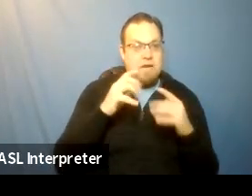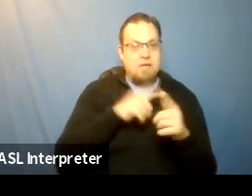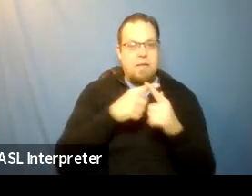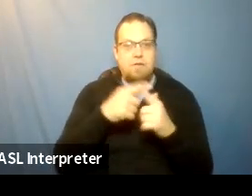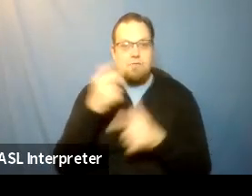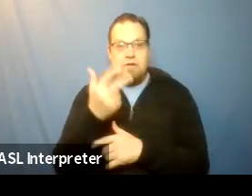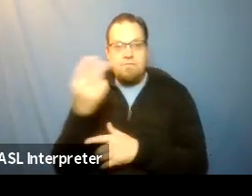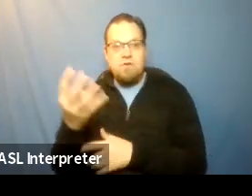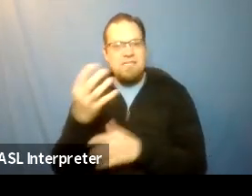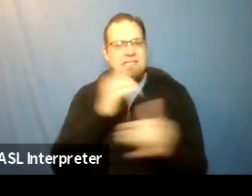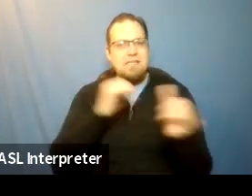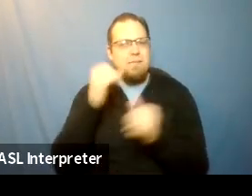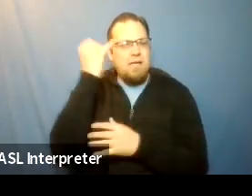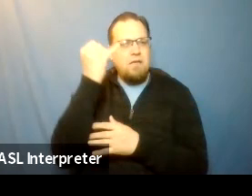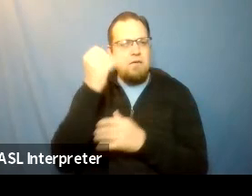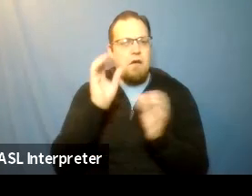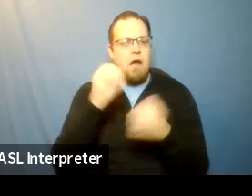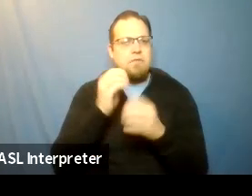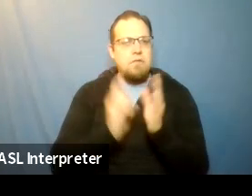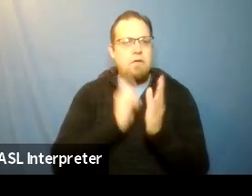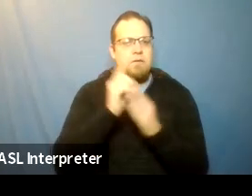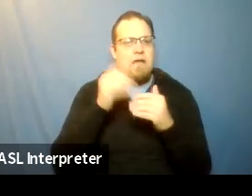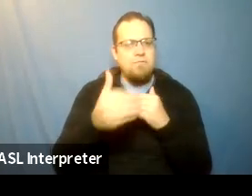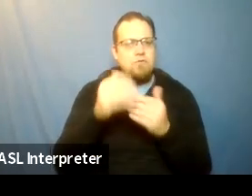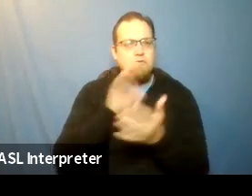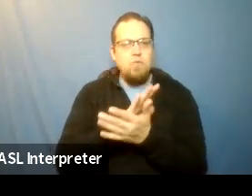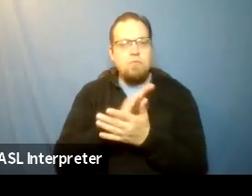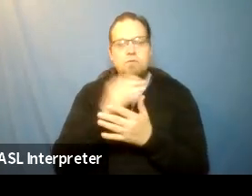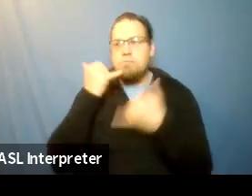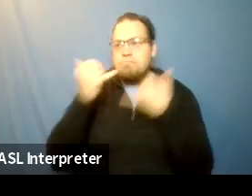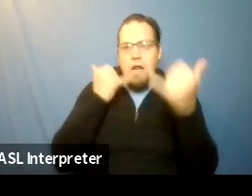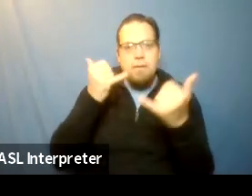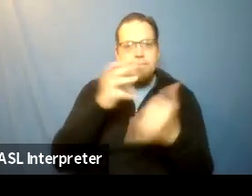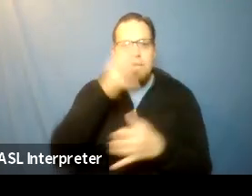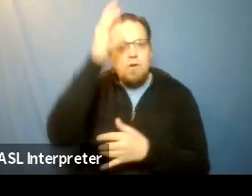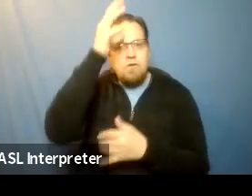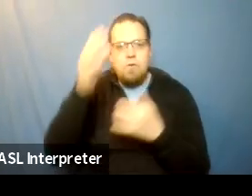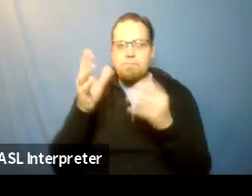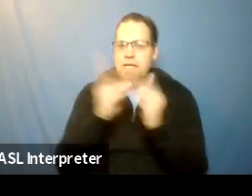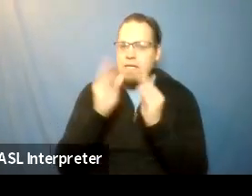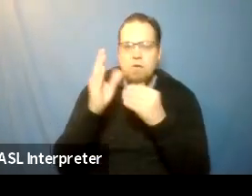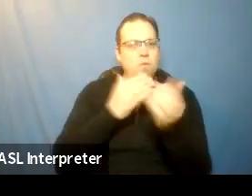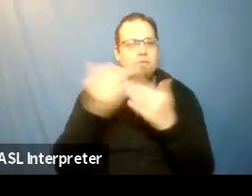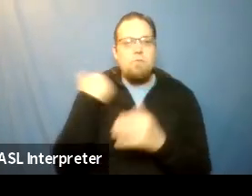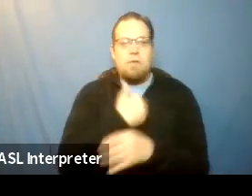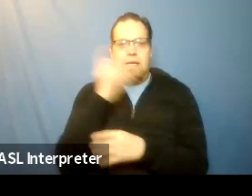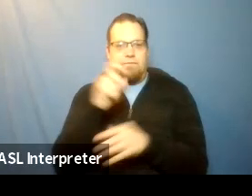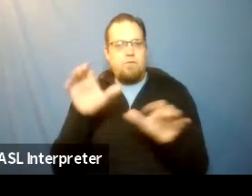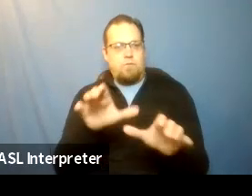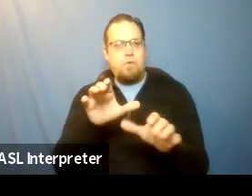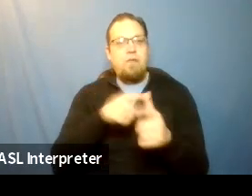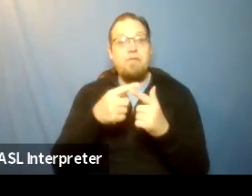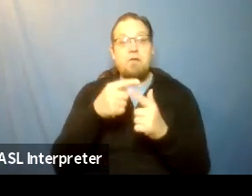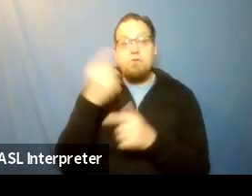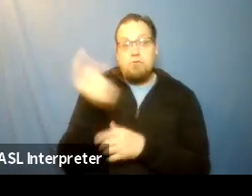same idea, some office hours after school for parent contact time, for meetings, whatever we may need to do. And again, the